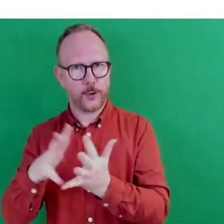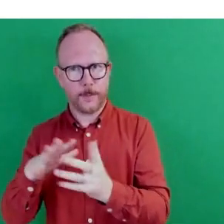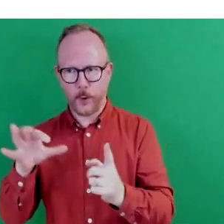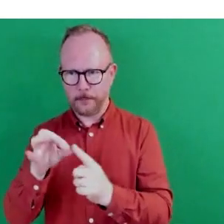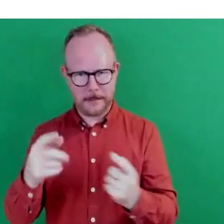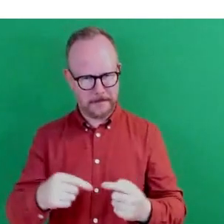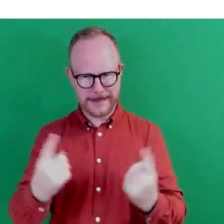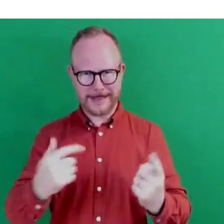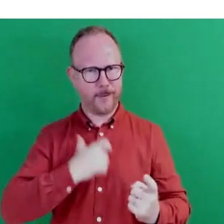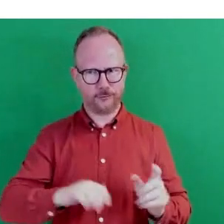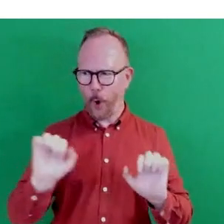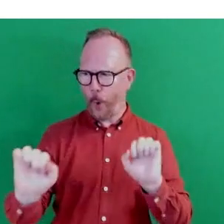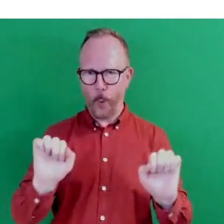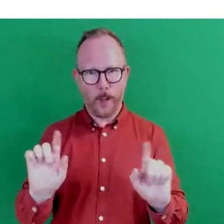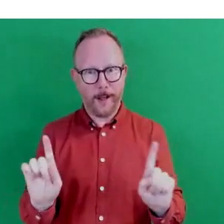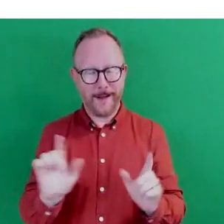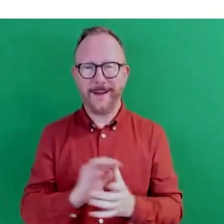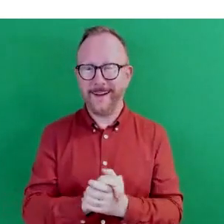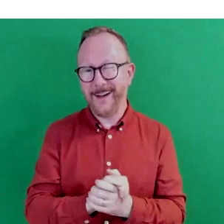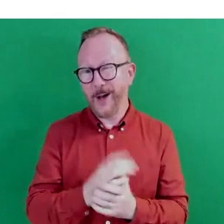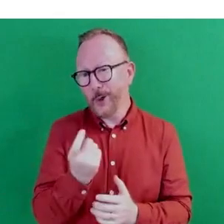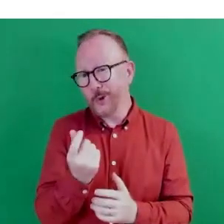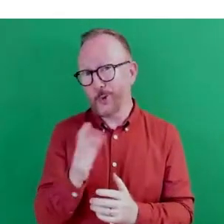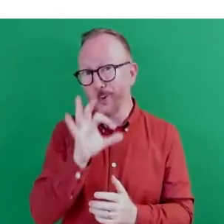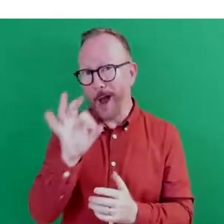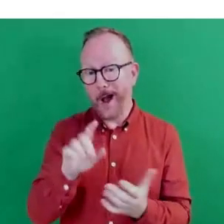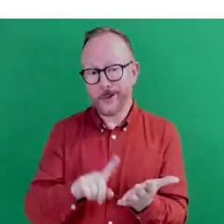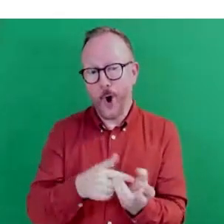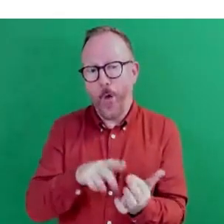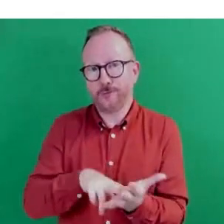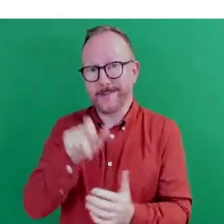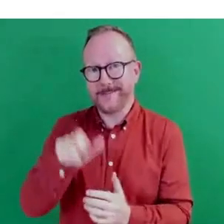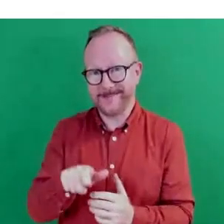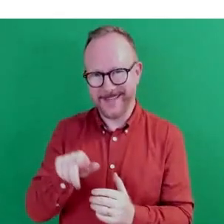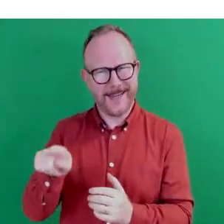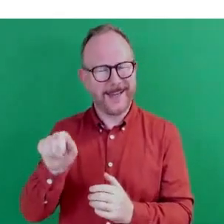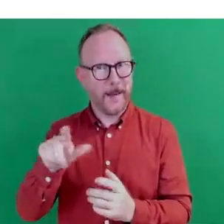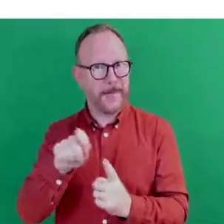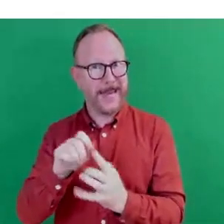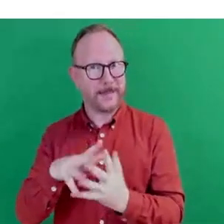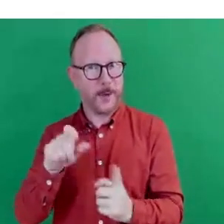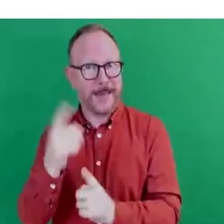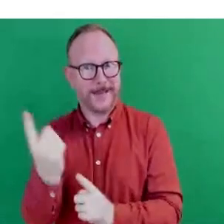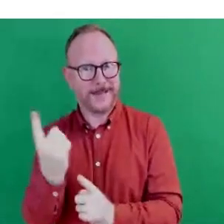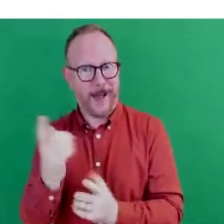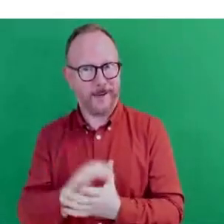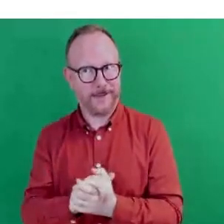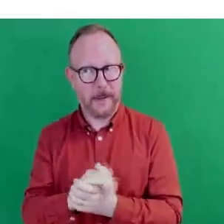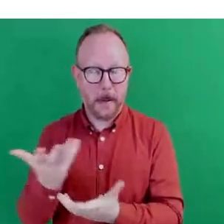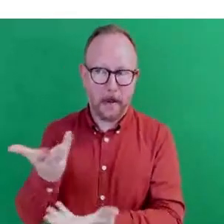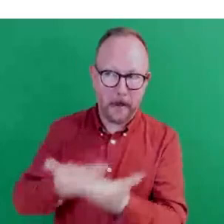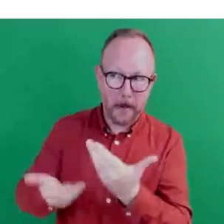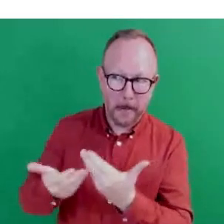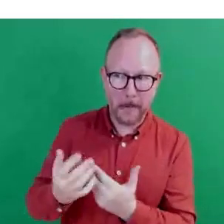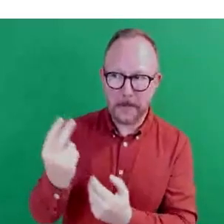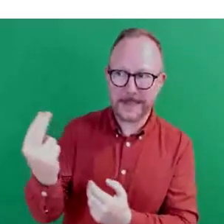while. She'll have seen this video and she knows an awful lot about the role of a PWP, but also so do you, Karen. So, I mean, I'm really intrigued to know.